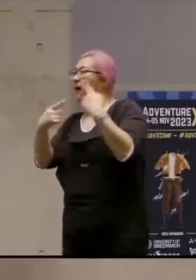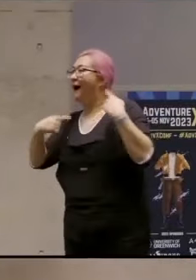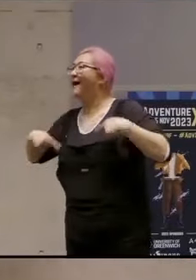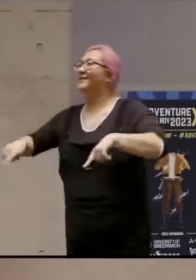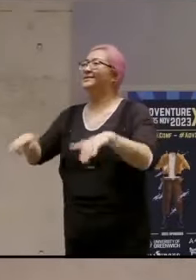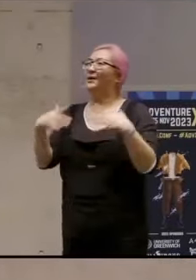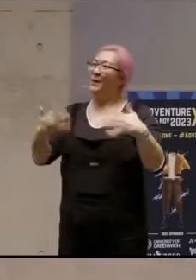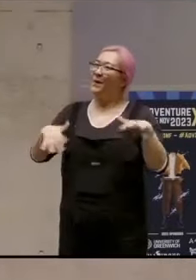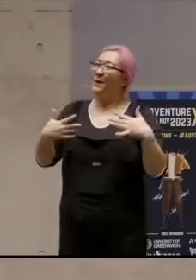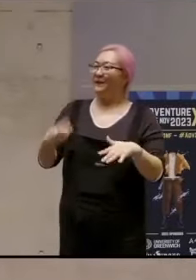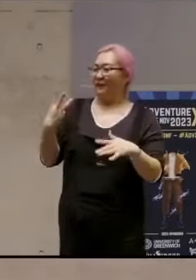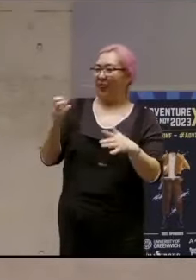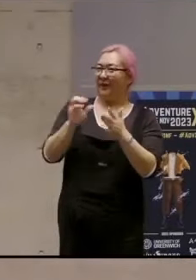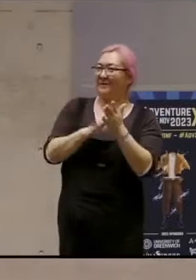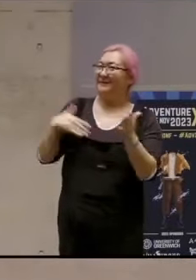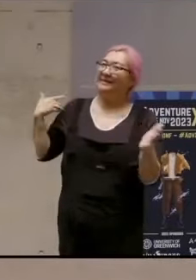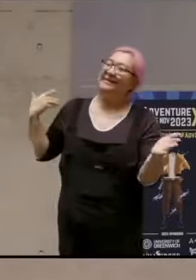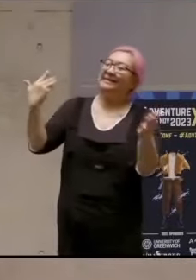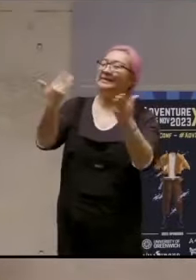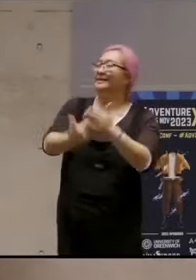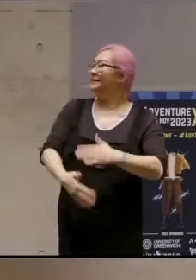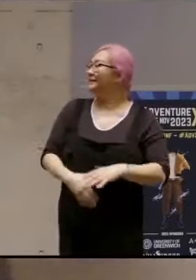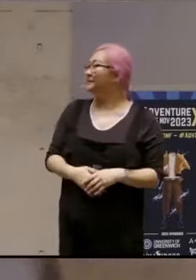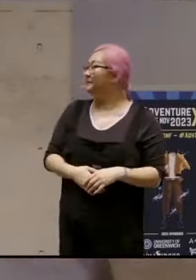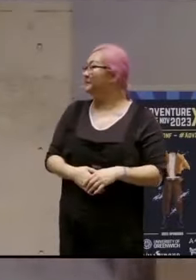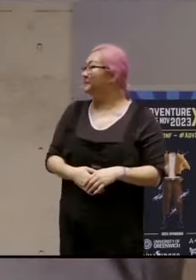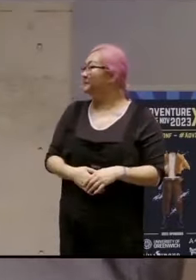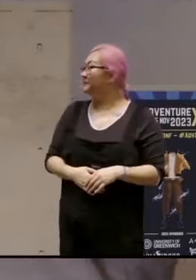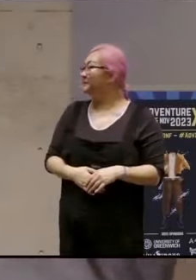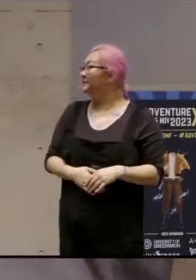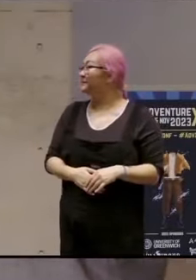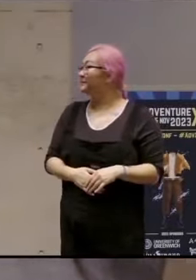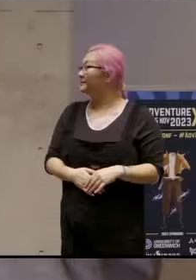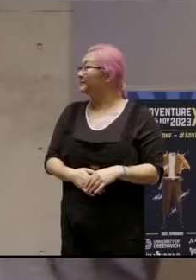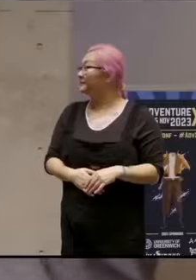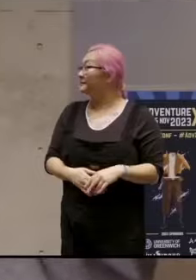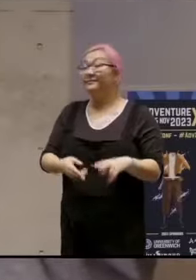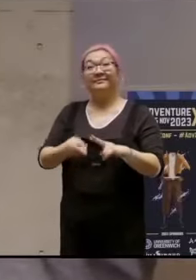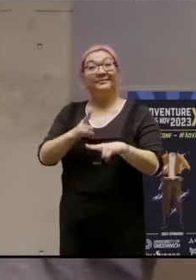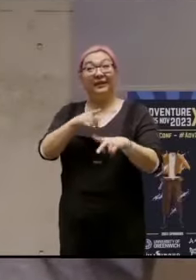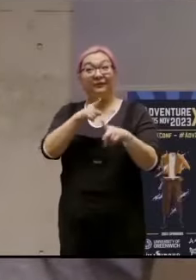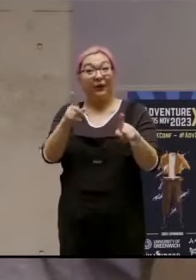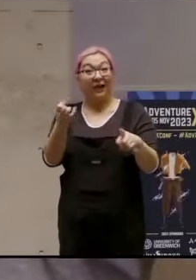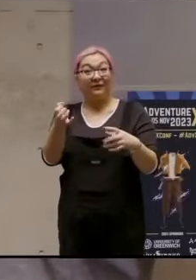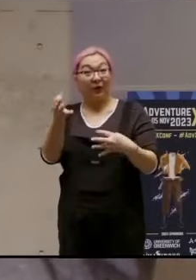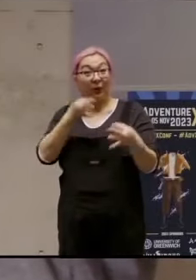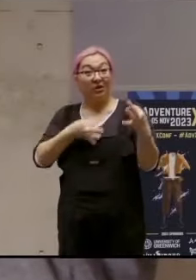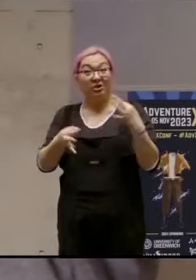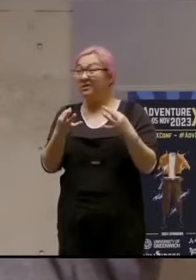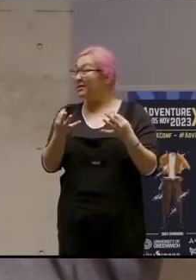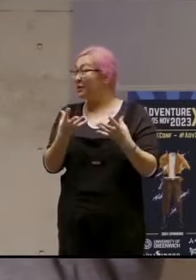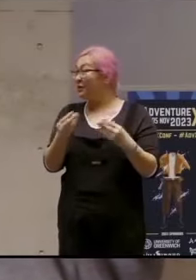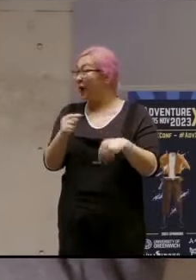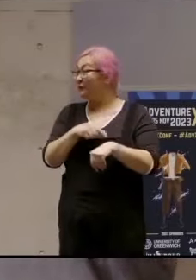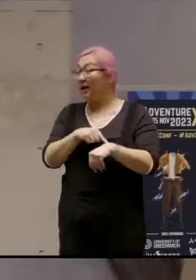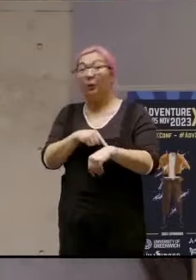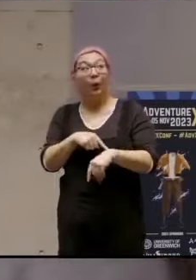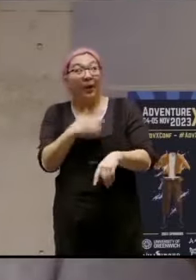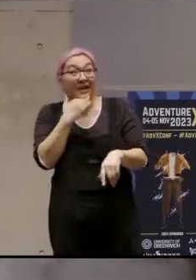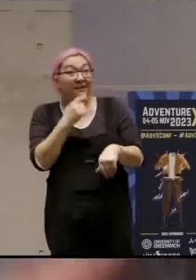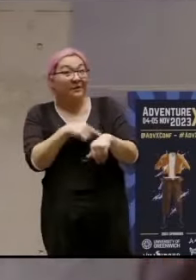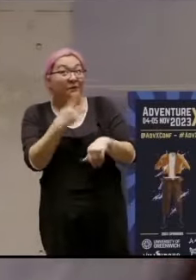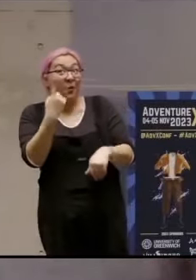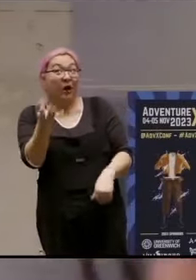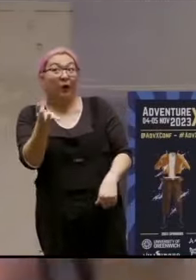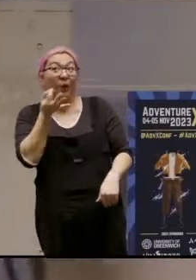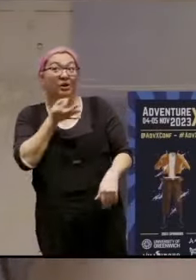last 30 minutes. Yeah, thank you. It was like a bit like a marathon. But if you have any questions, I guess we are out of time. But one question. Let's